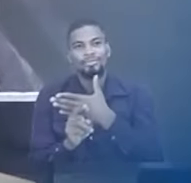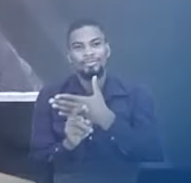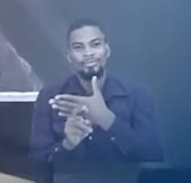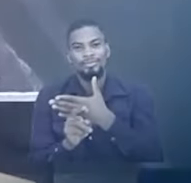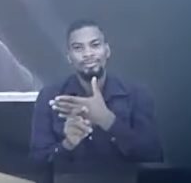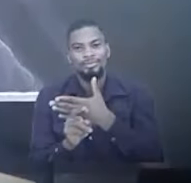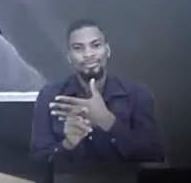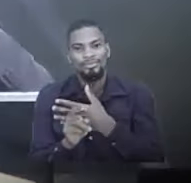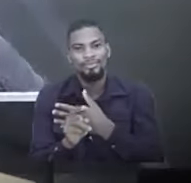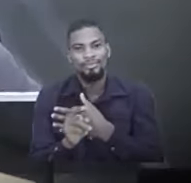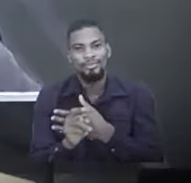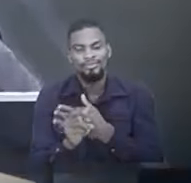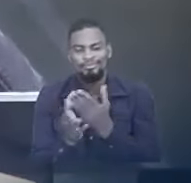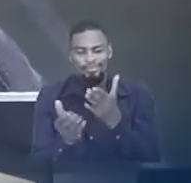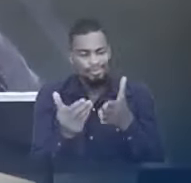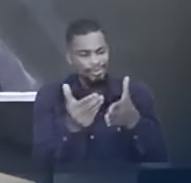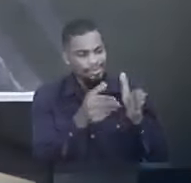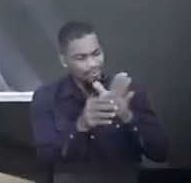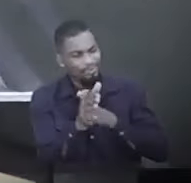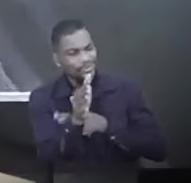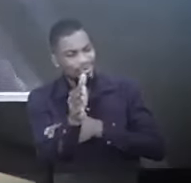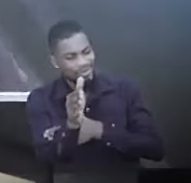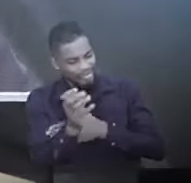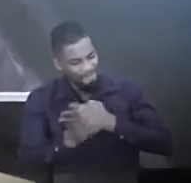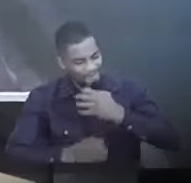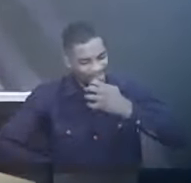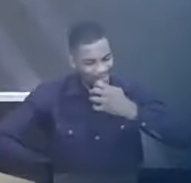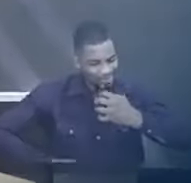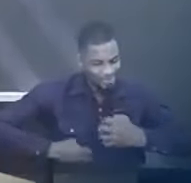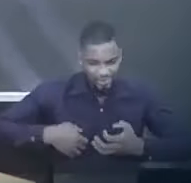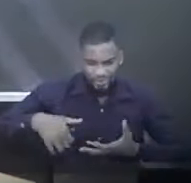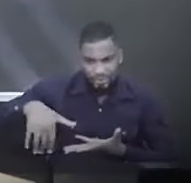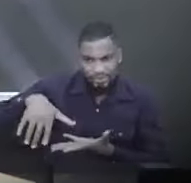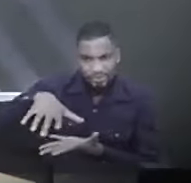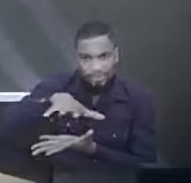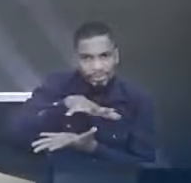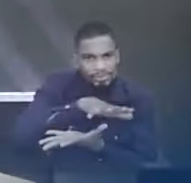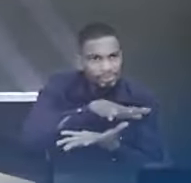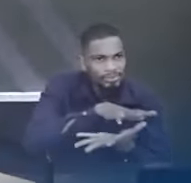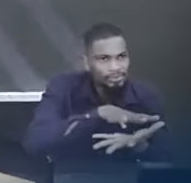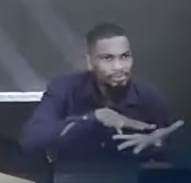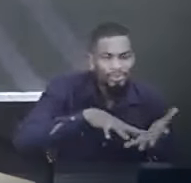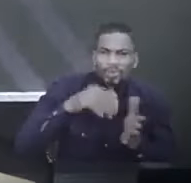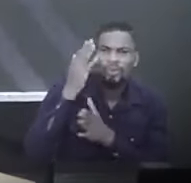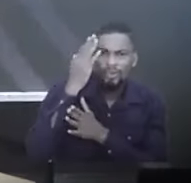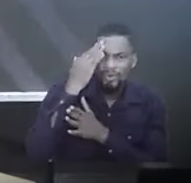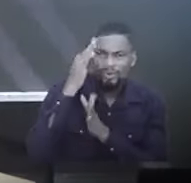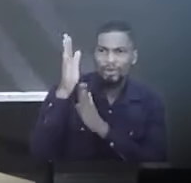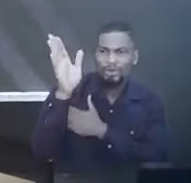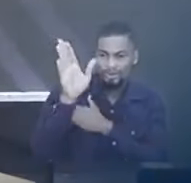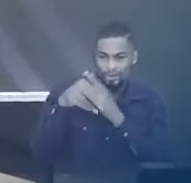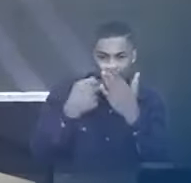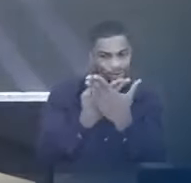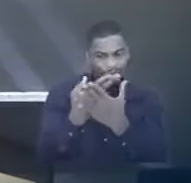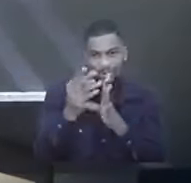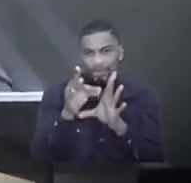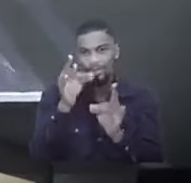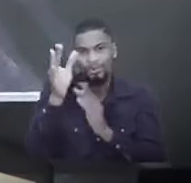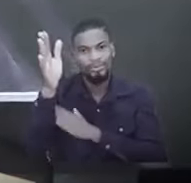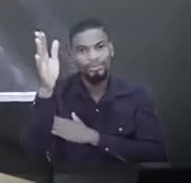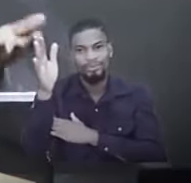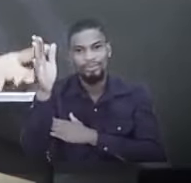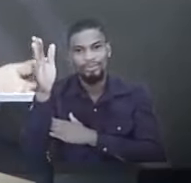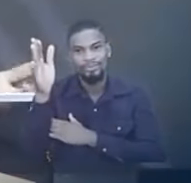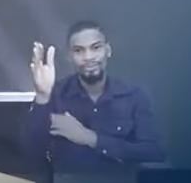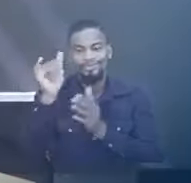to before God and enjoy his presence, but still remember that we are before a holy God. And so when we